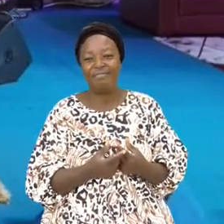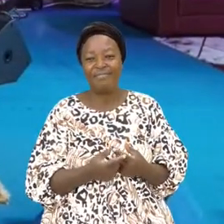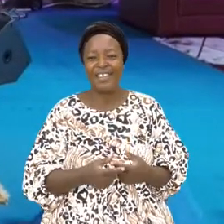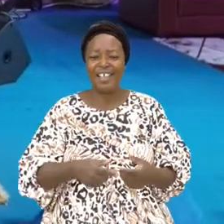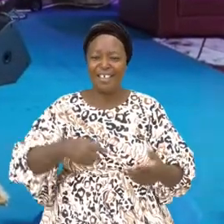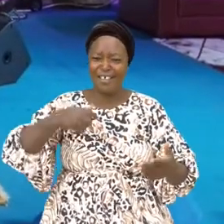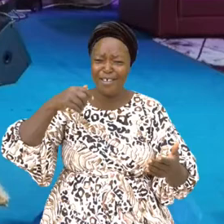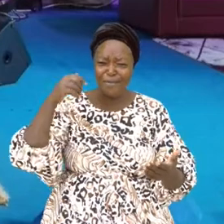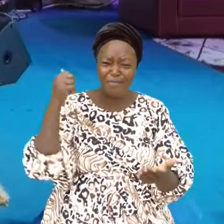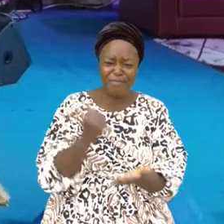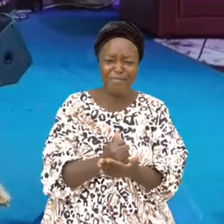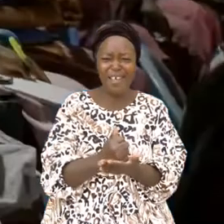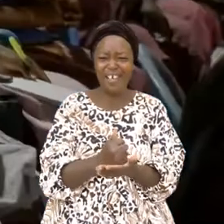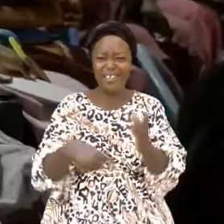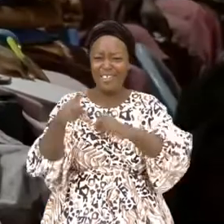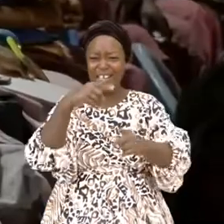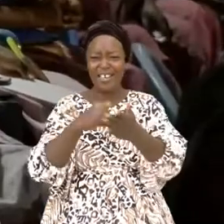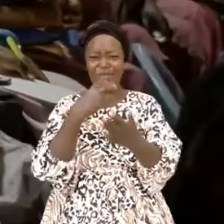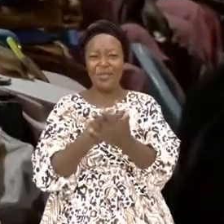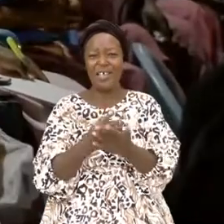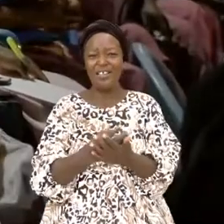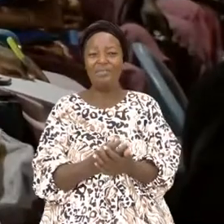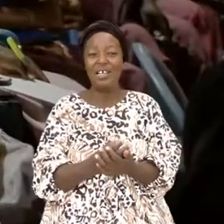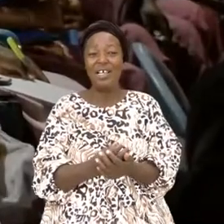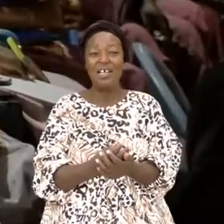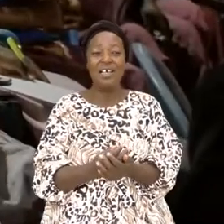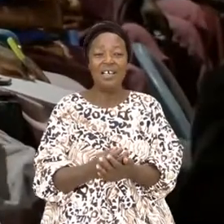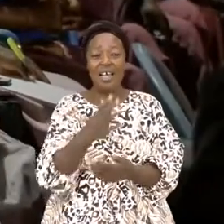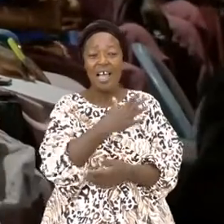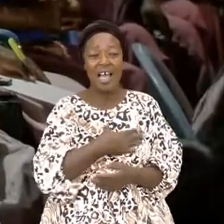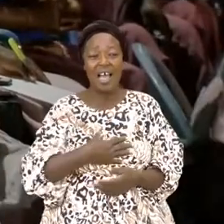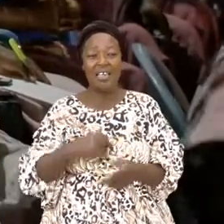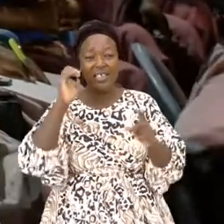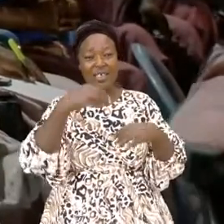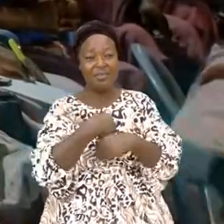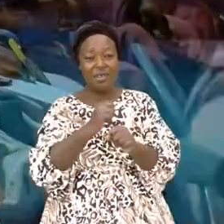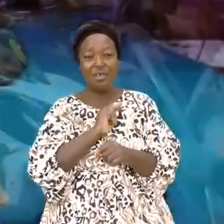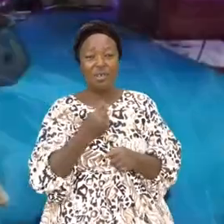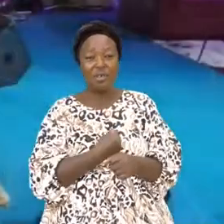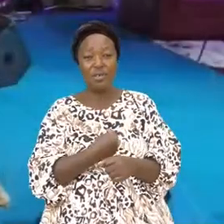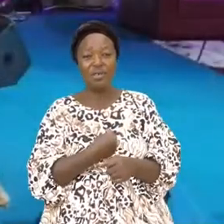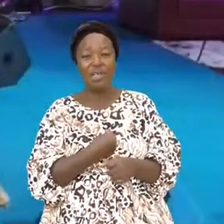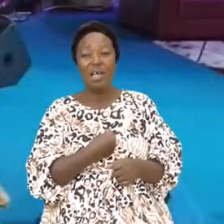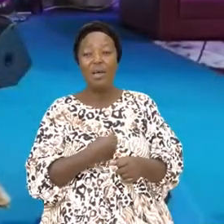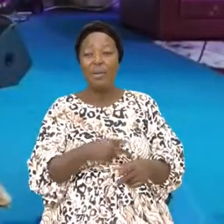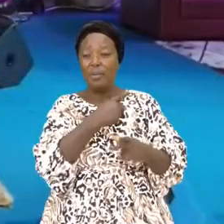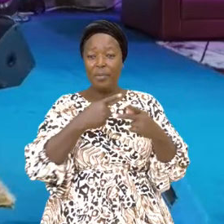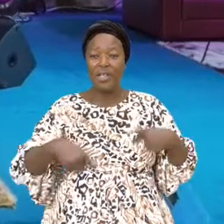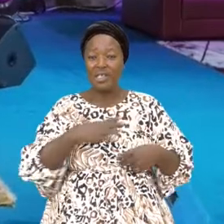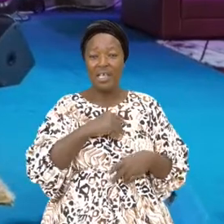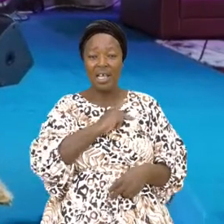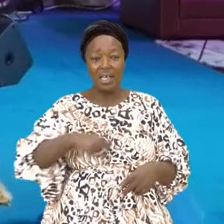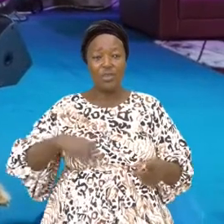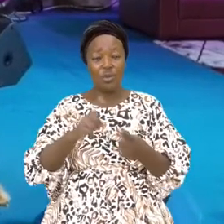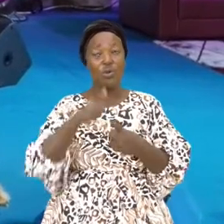Amen. Amen. And has made us kings and priests unto God and His